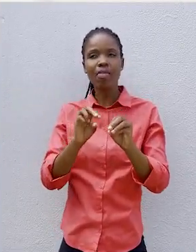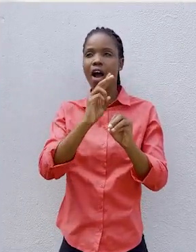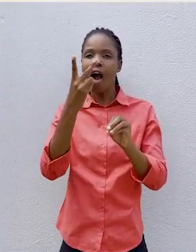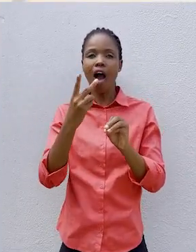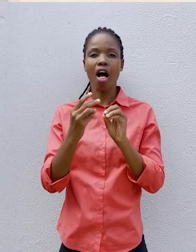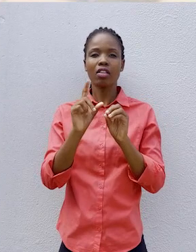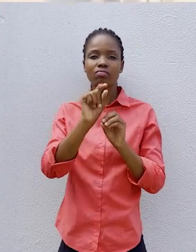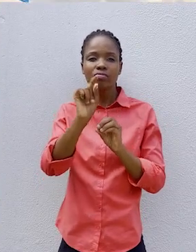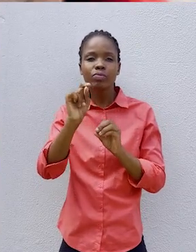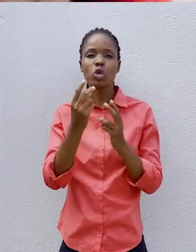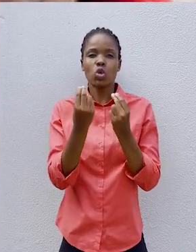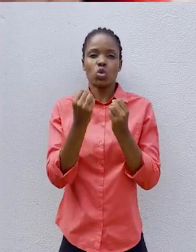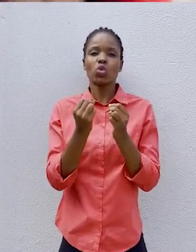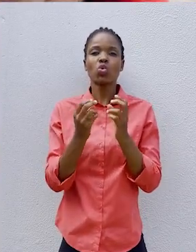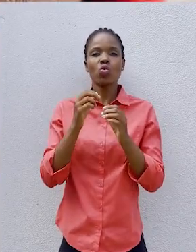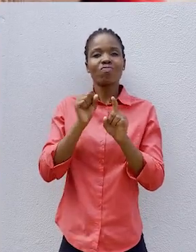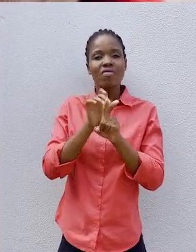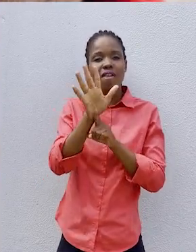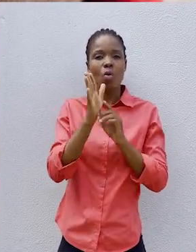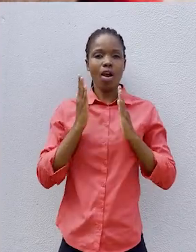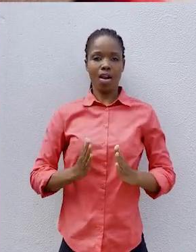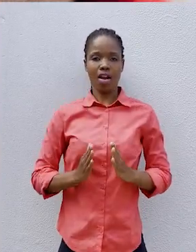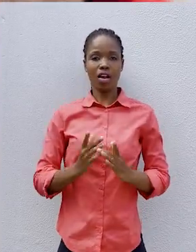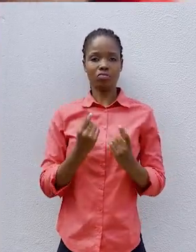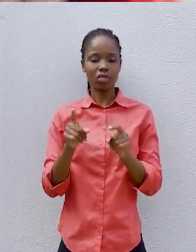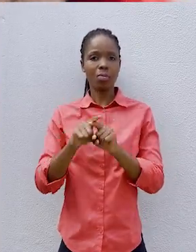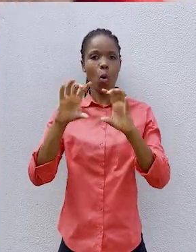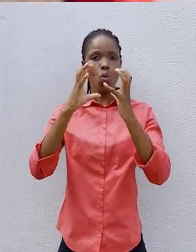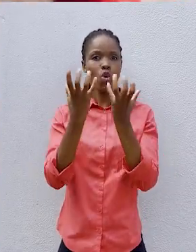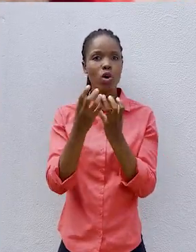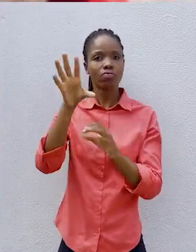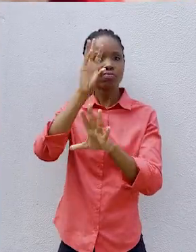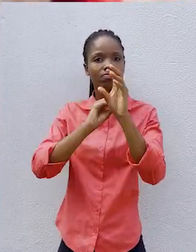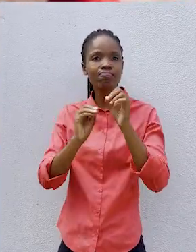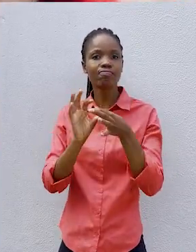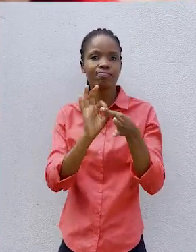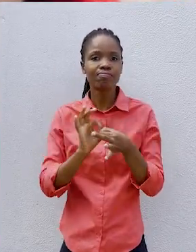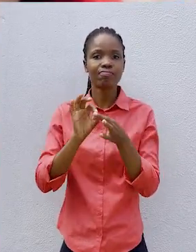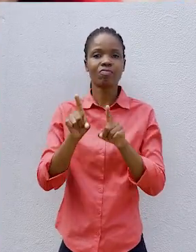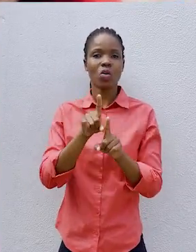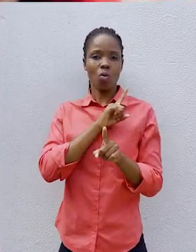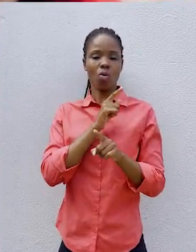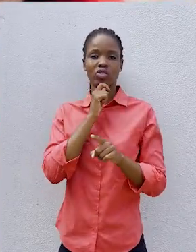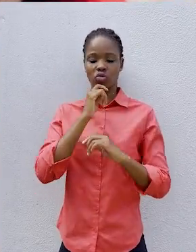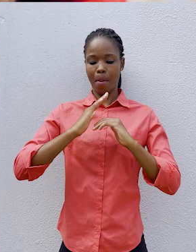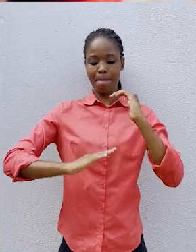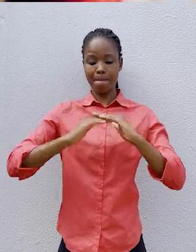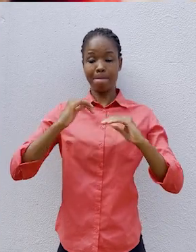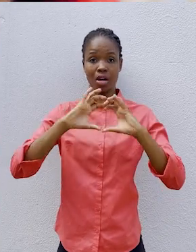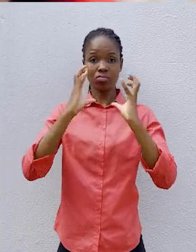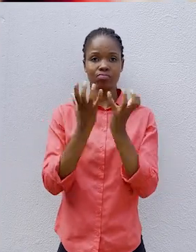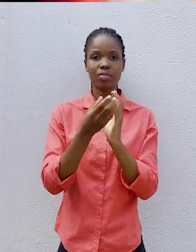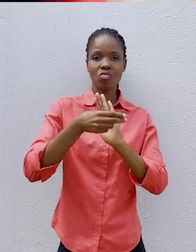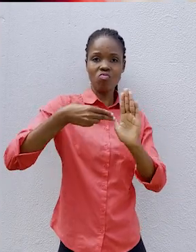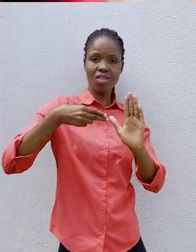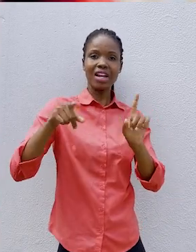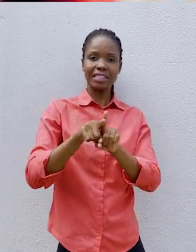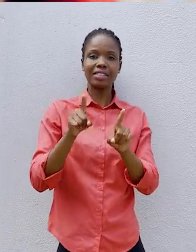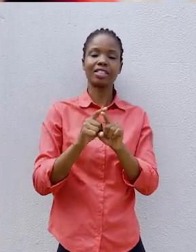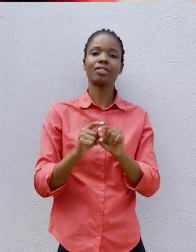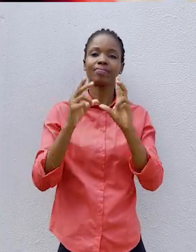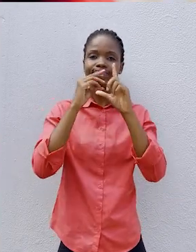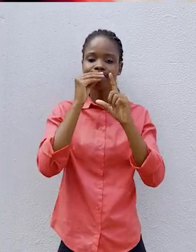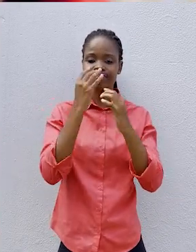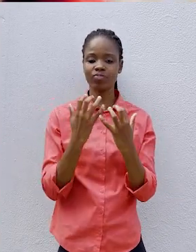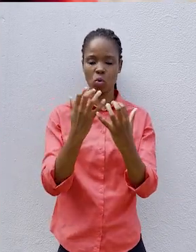go get other influences, you know, from the people across the world. Because if you're building a global brand, and you want to speak